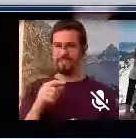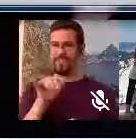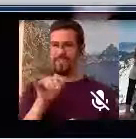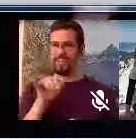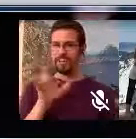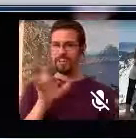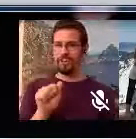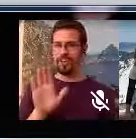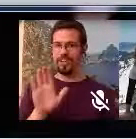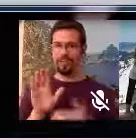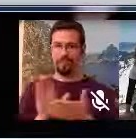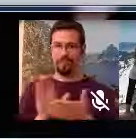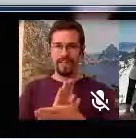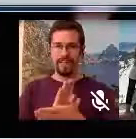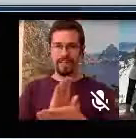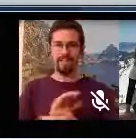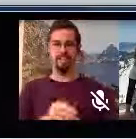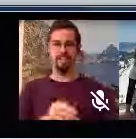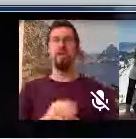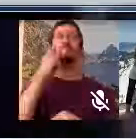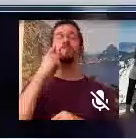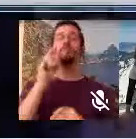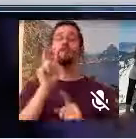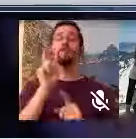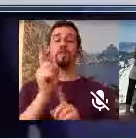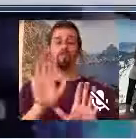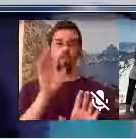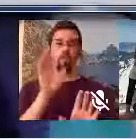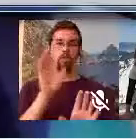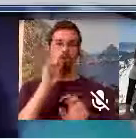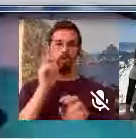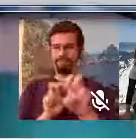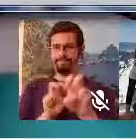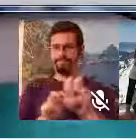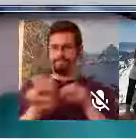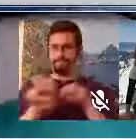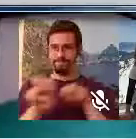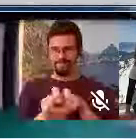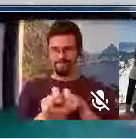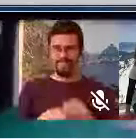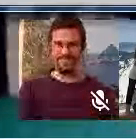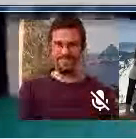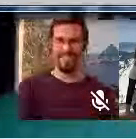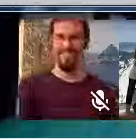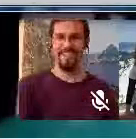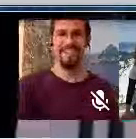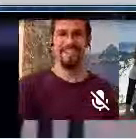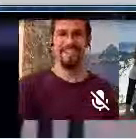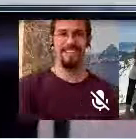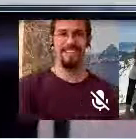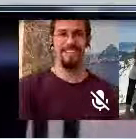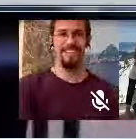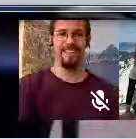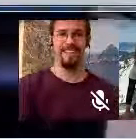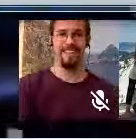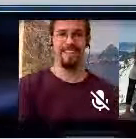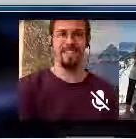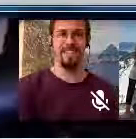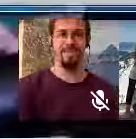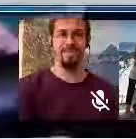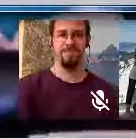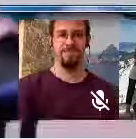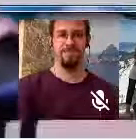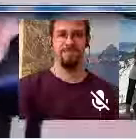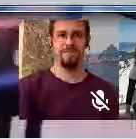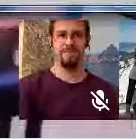me. just... Just give us a second. We're going to just move so I can come in because we're getting close to the next presentation. But it's all good.